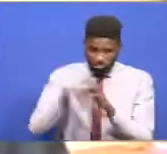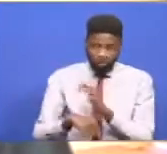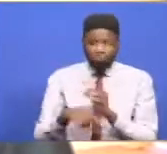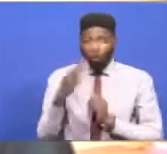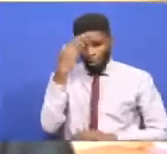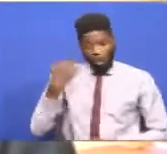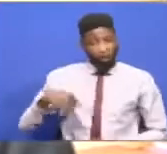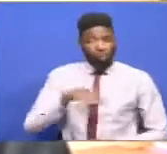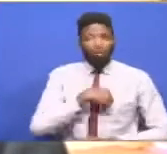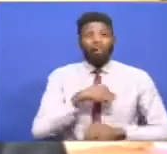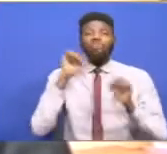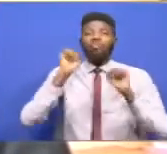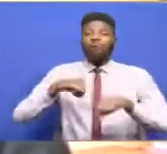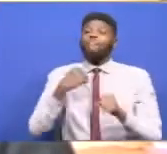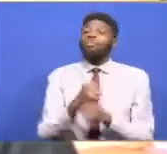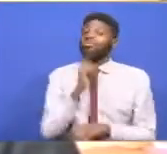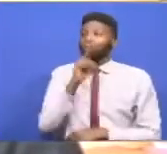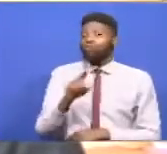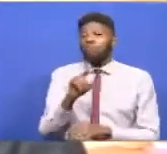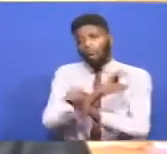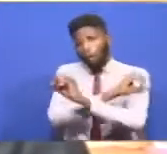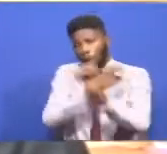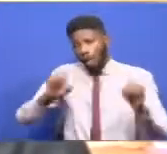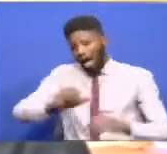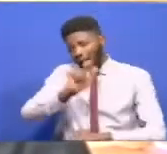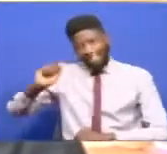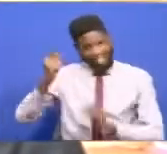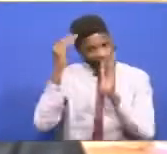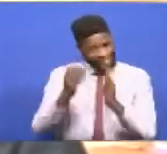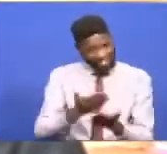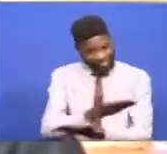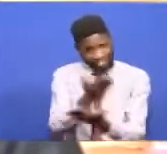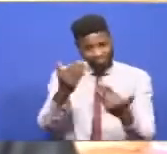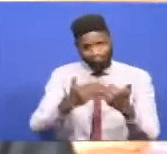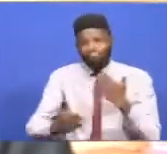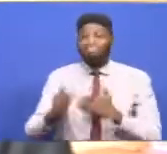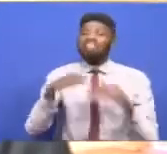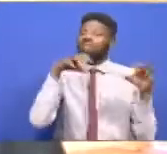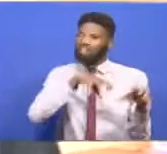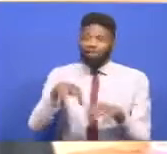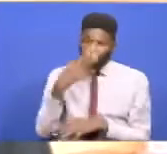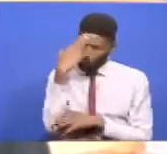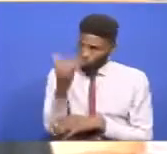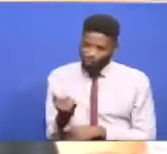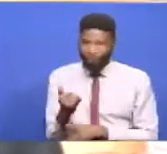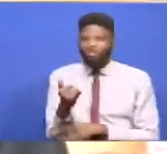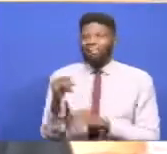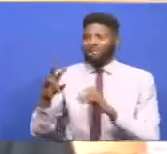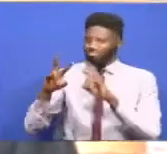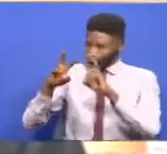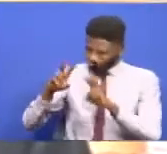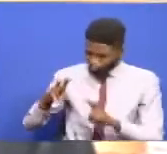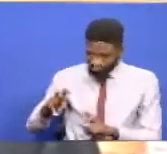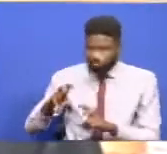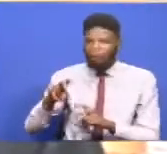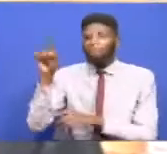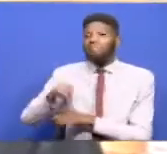ensure that no other Kenyan will ever suffer because of misdiagnosis by a